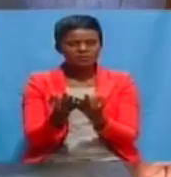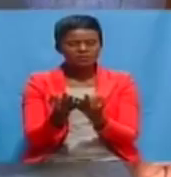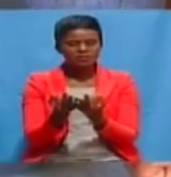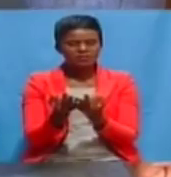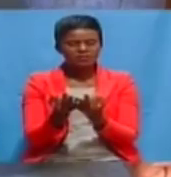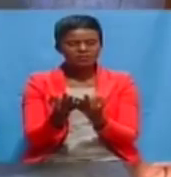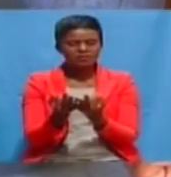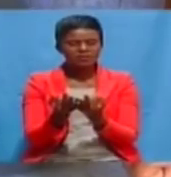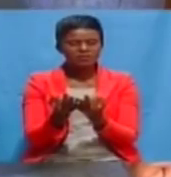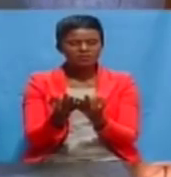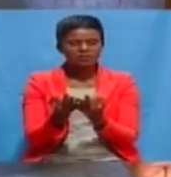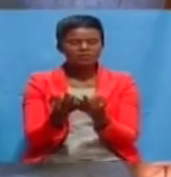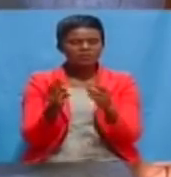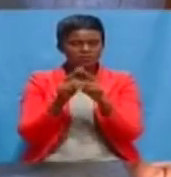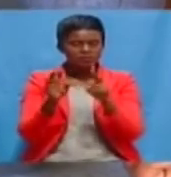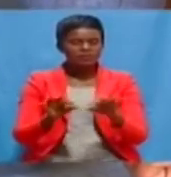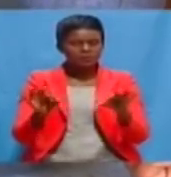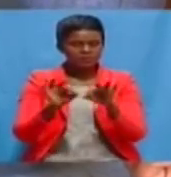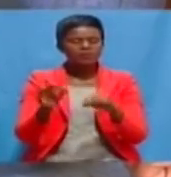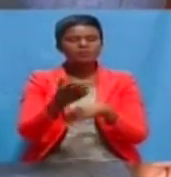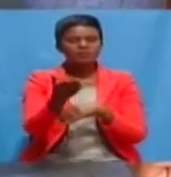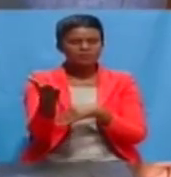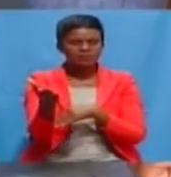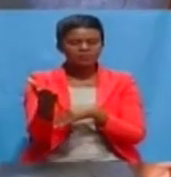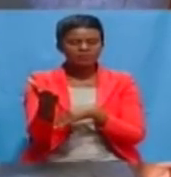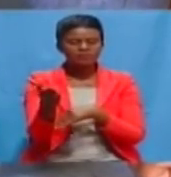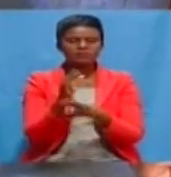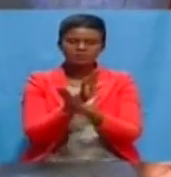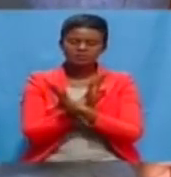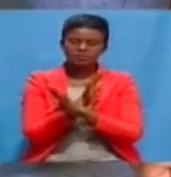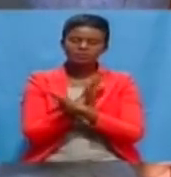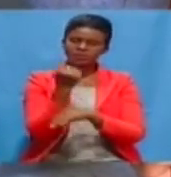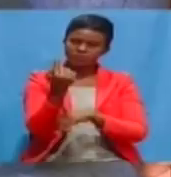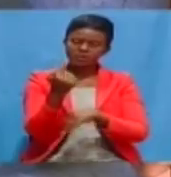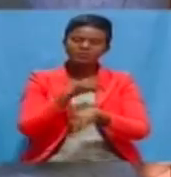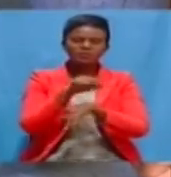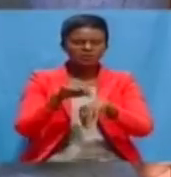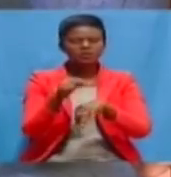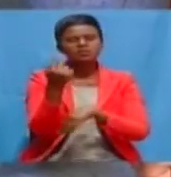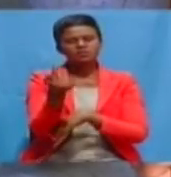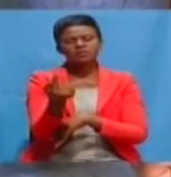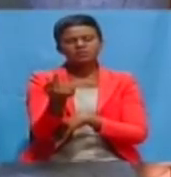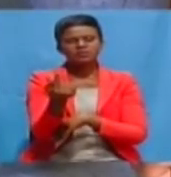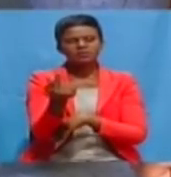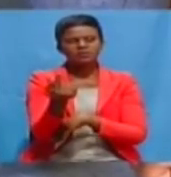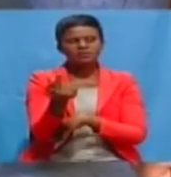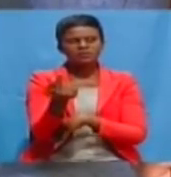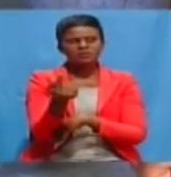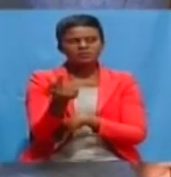each people of Zambia as a whole. One Zambia, one nation